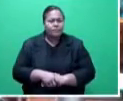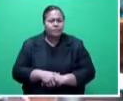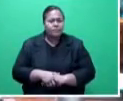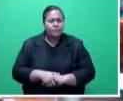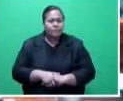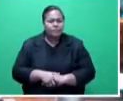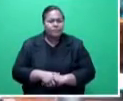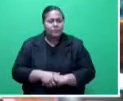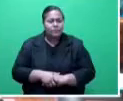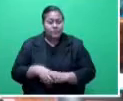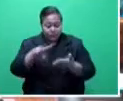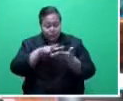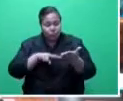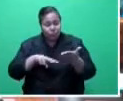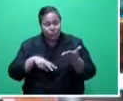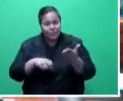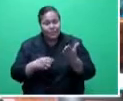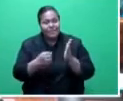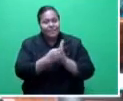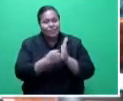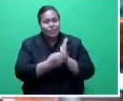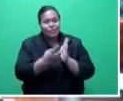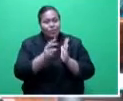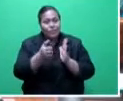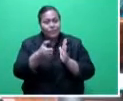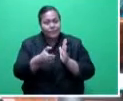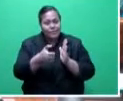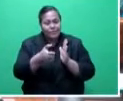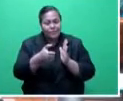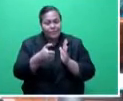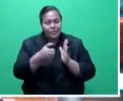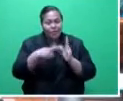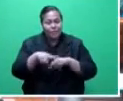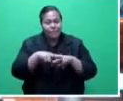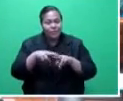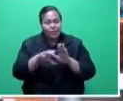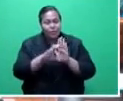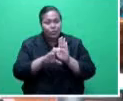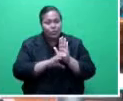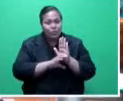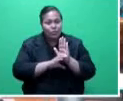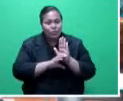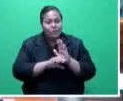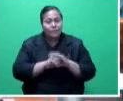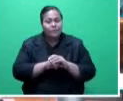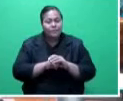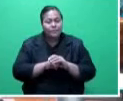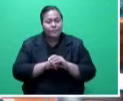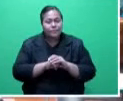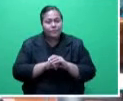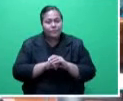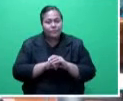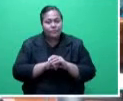if I could read section 26 of the Fijian Constitution, Mr. Speaker, sir, just to